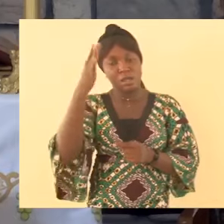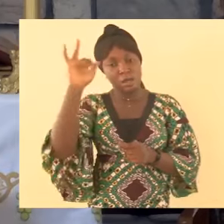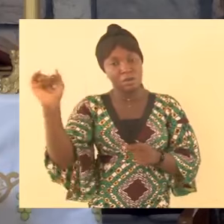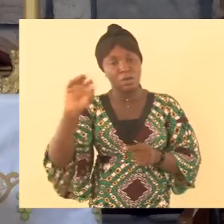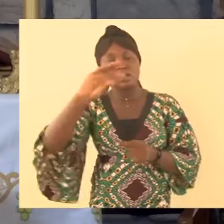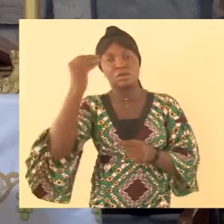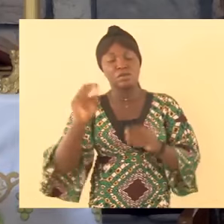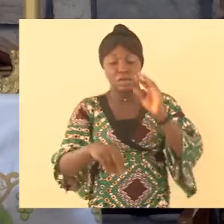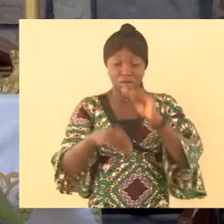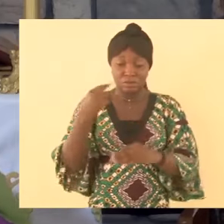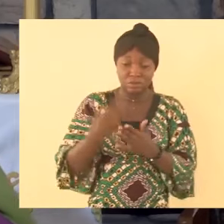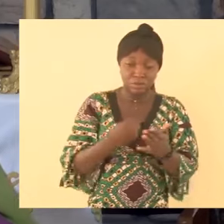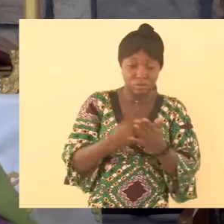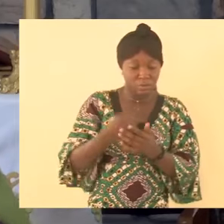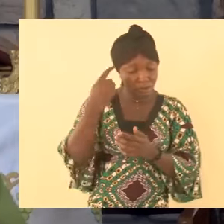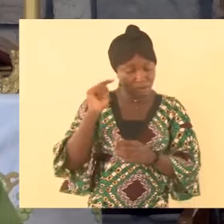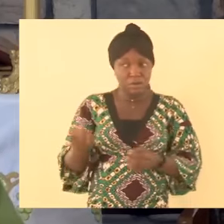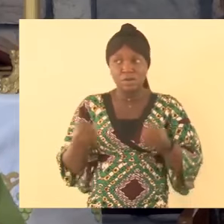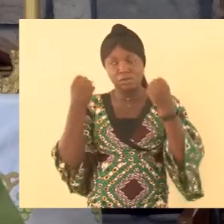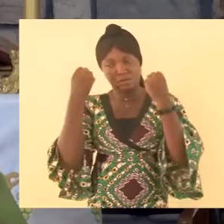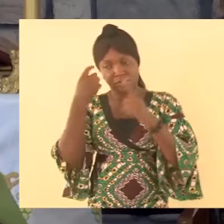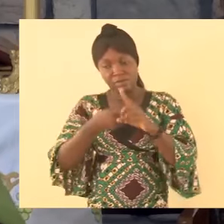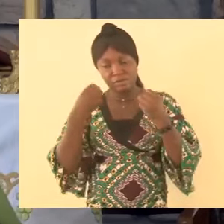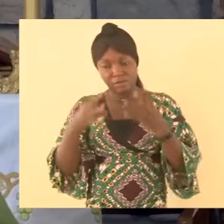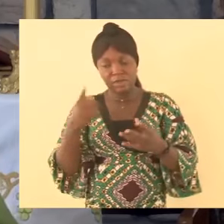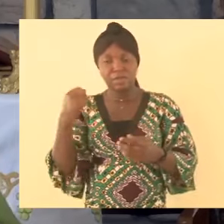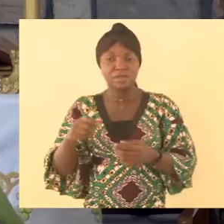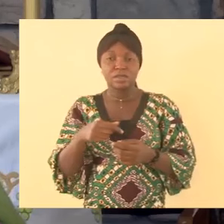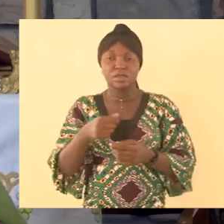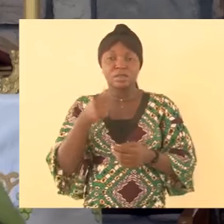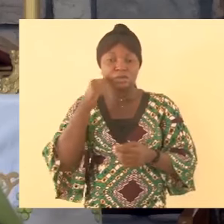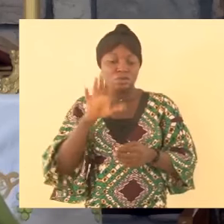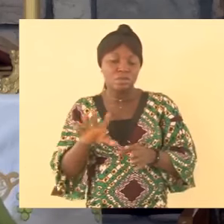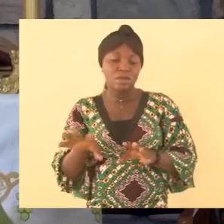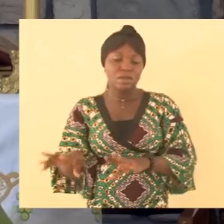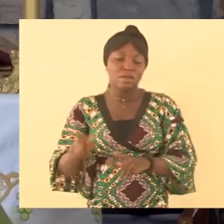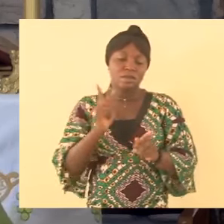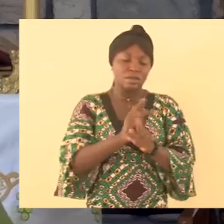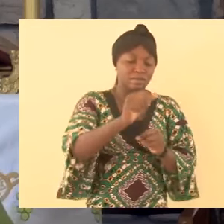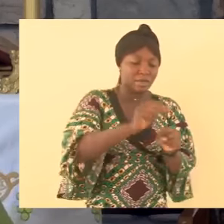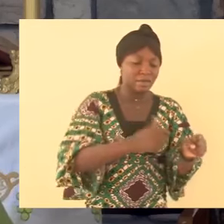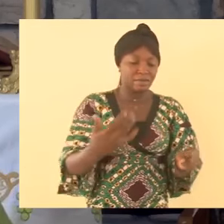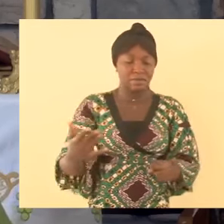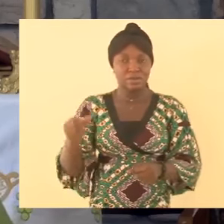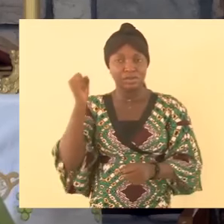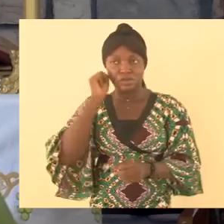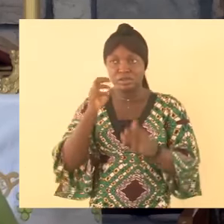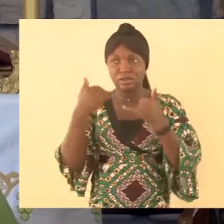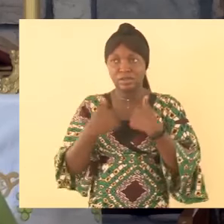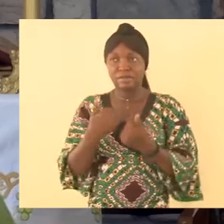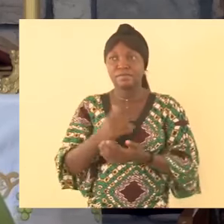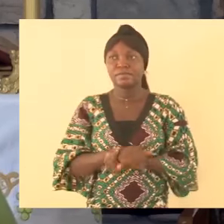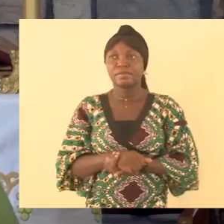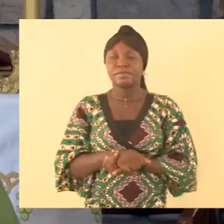While the others contributed money from their surplus, the widow dropped everything, all she had. She was ready to let go